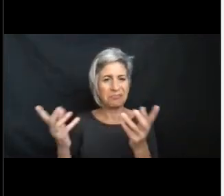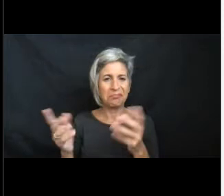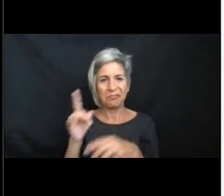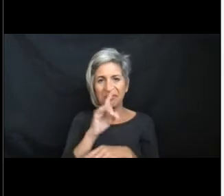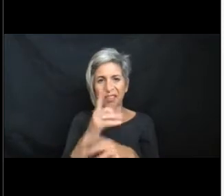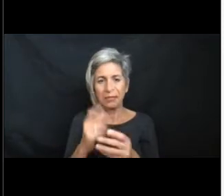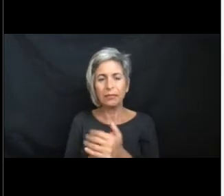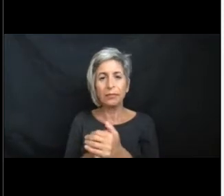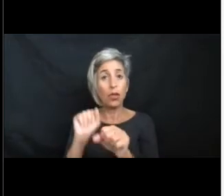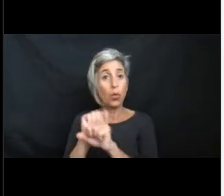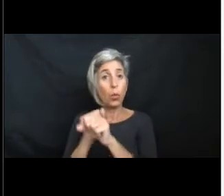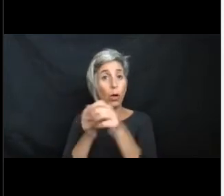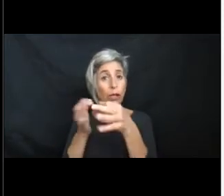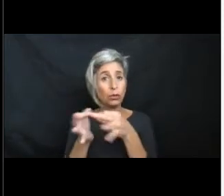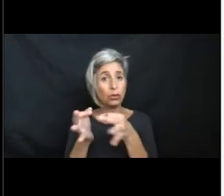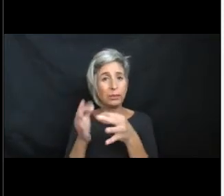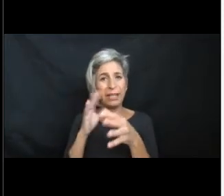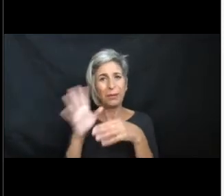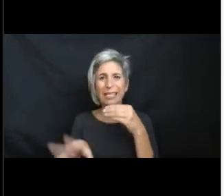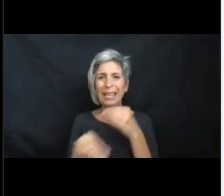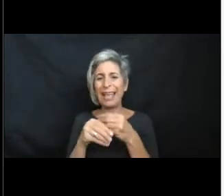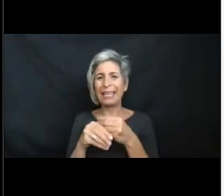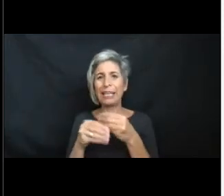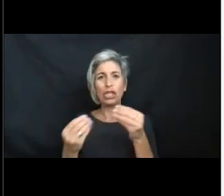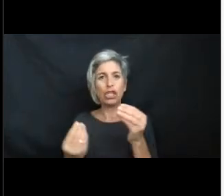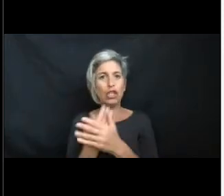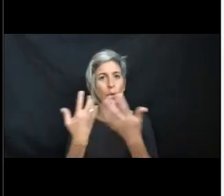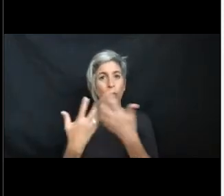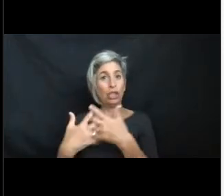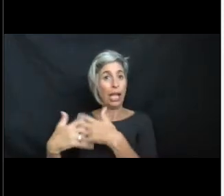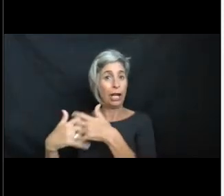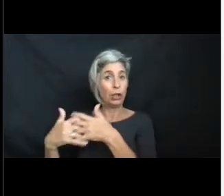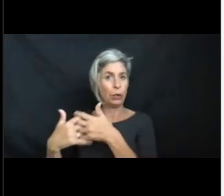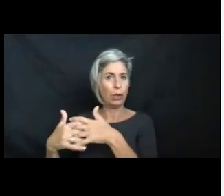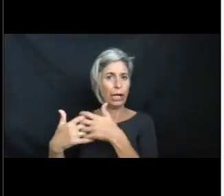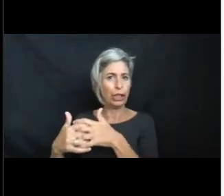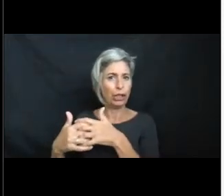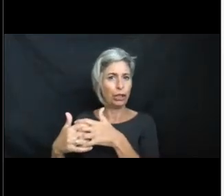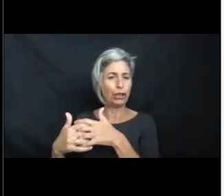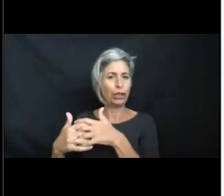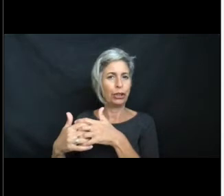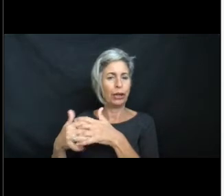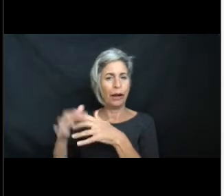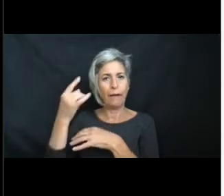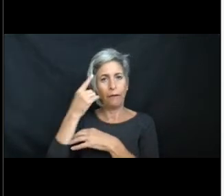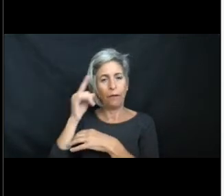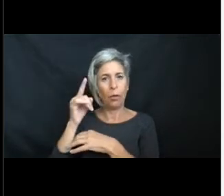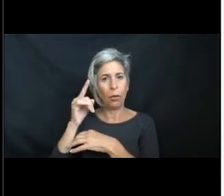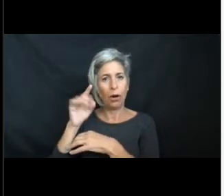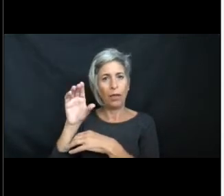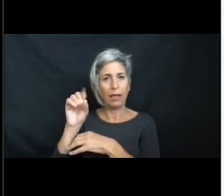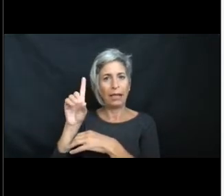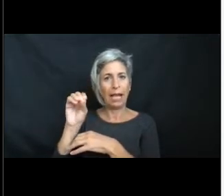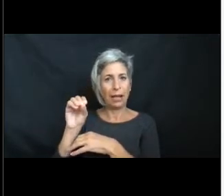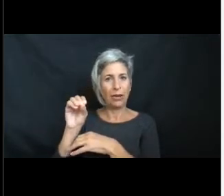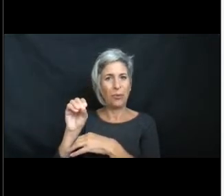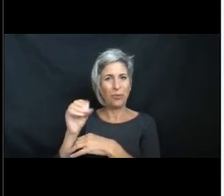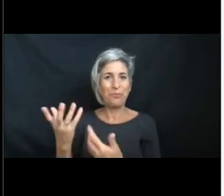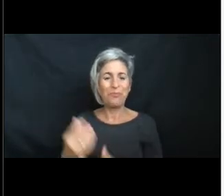I will say adding a new generator to the condo complex.